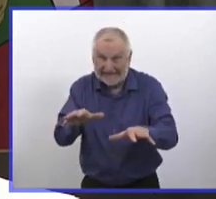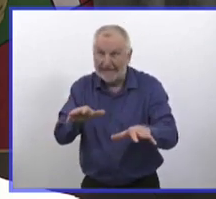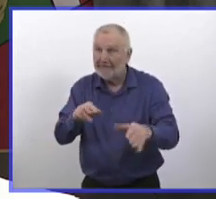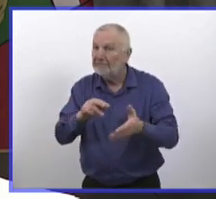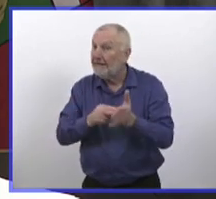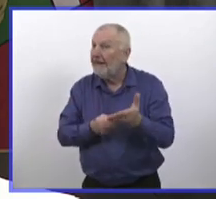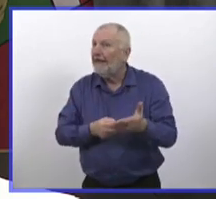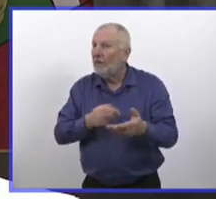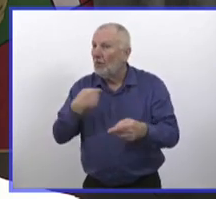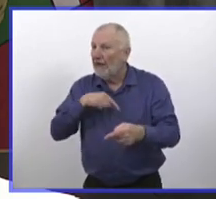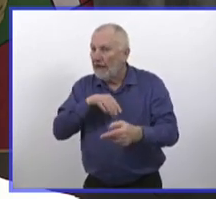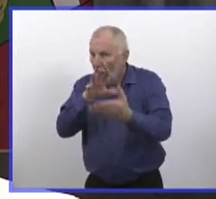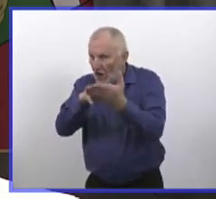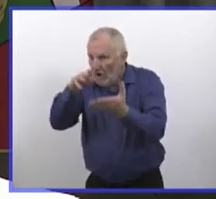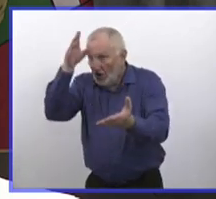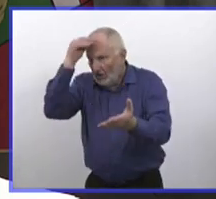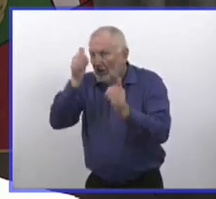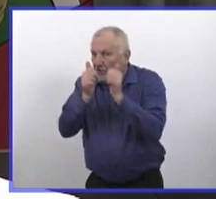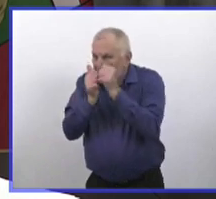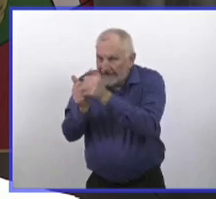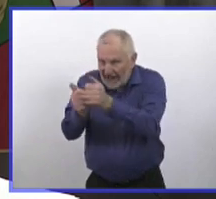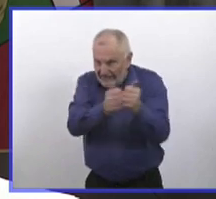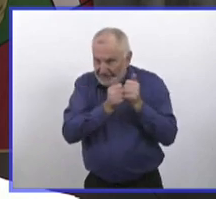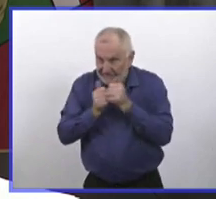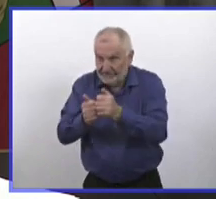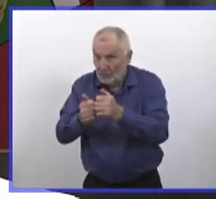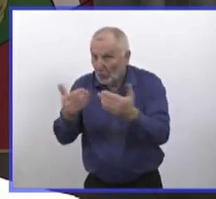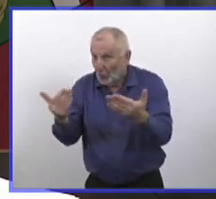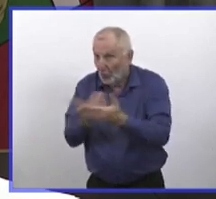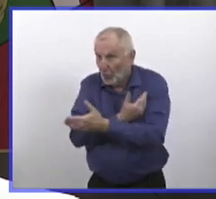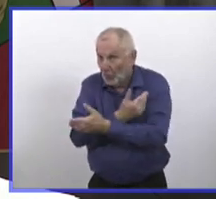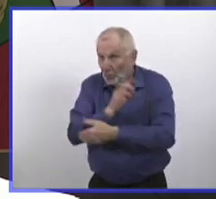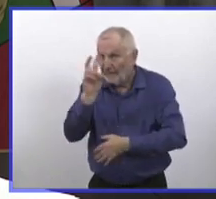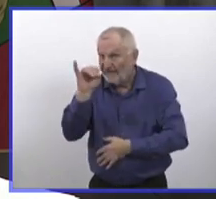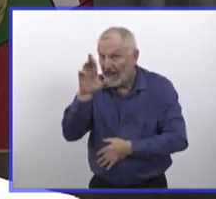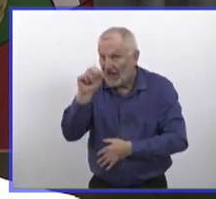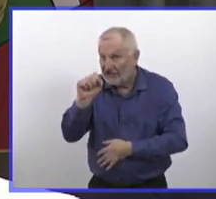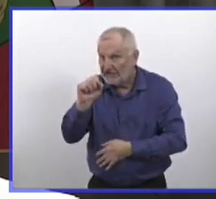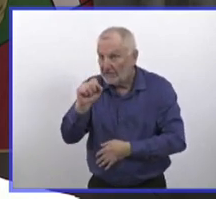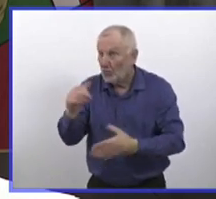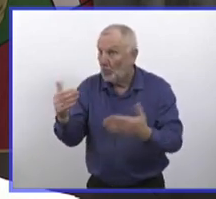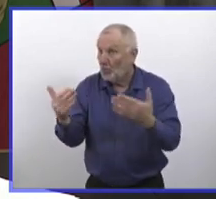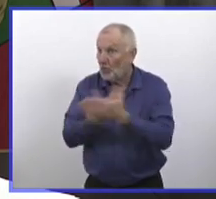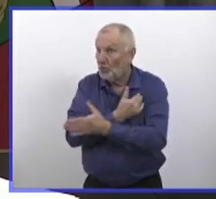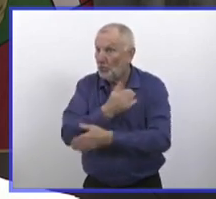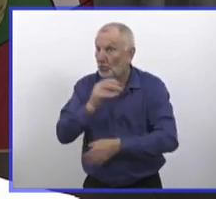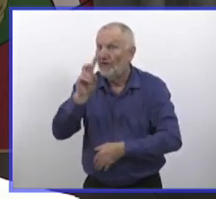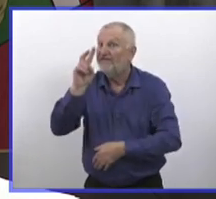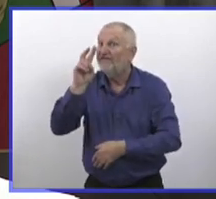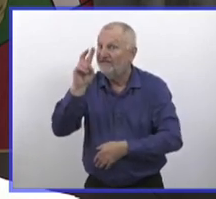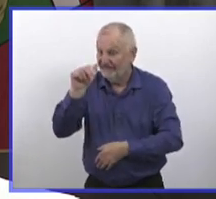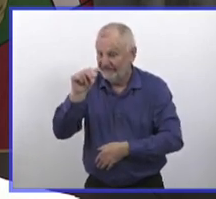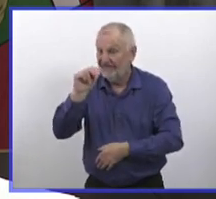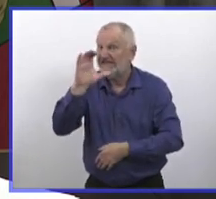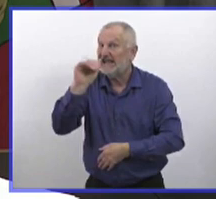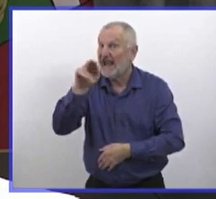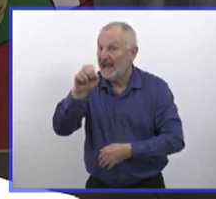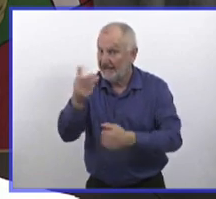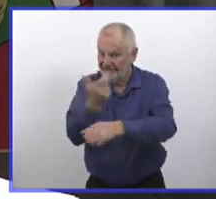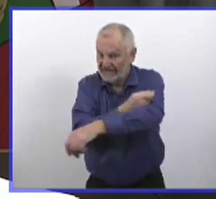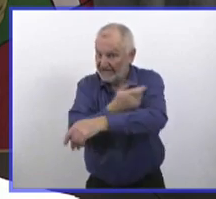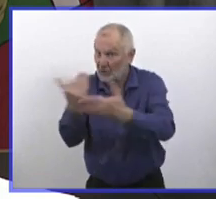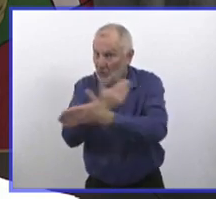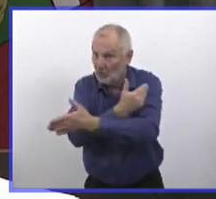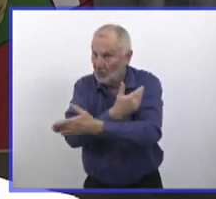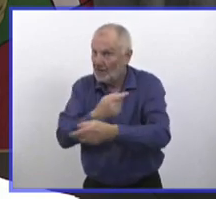virus and on a new vaccine. And so we will be watching and continually reassessing our approach to make sure that